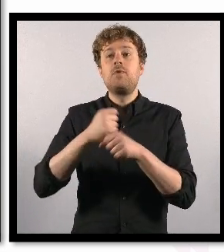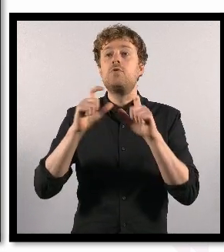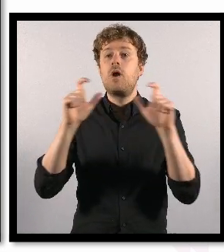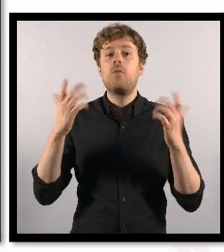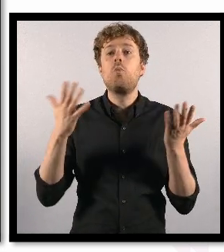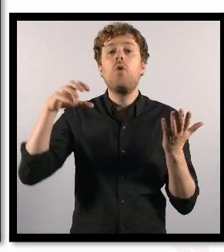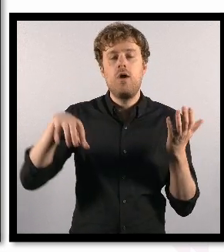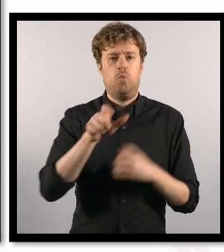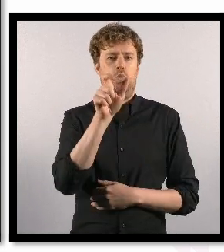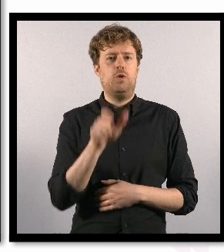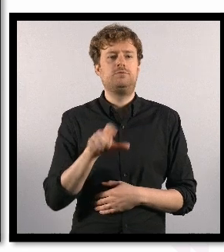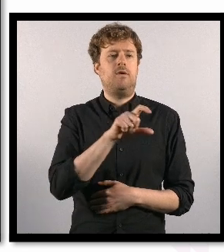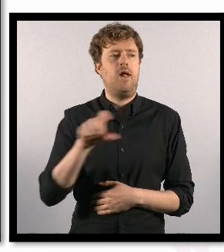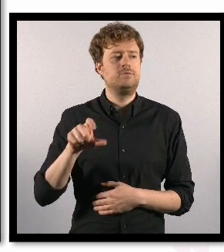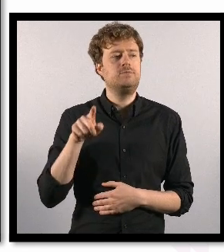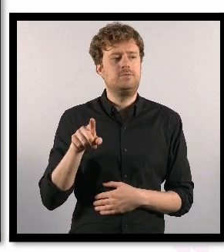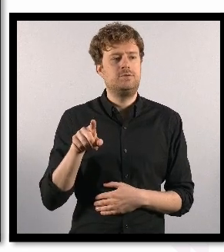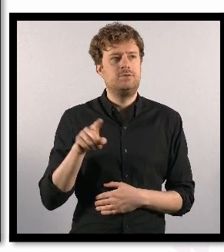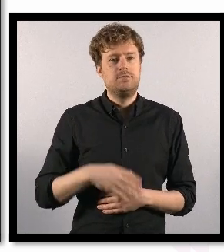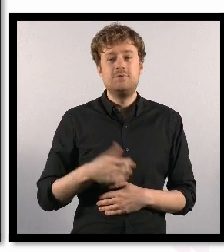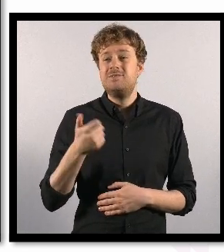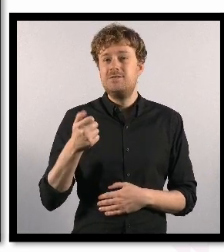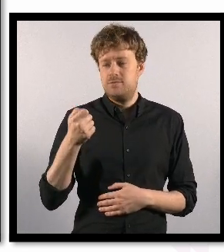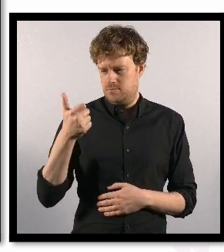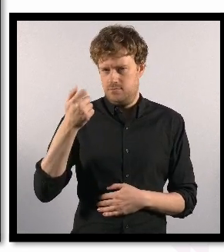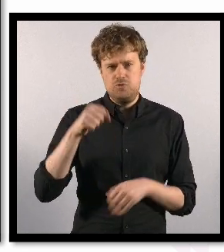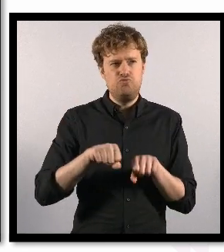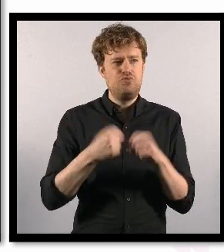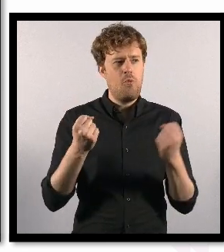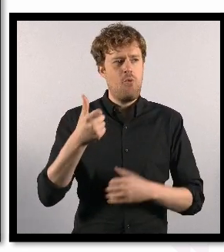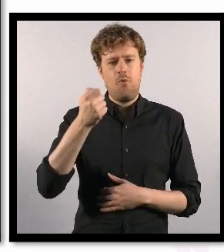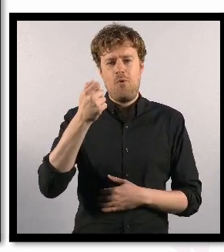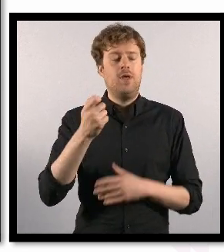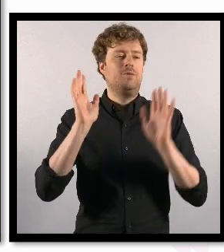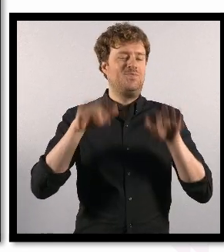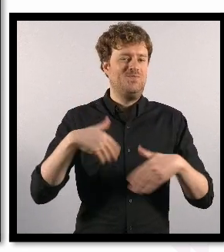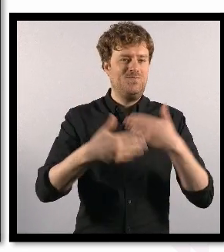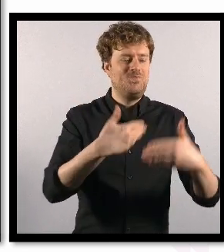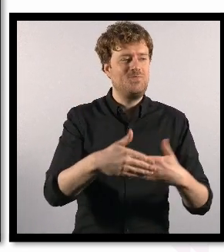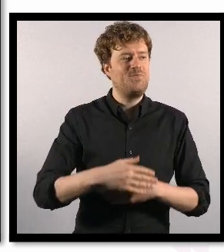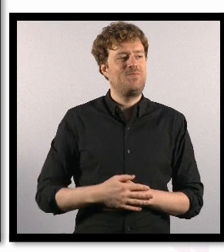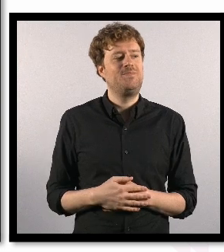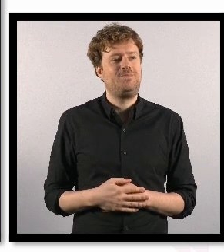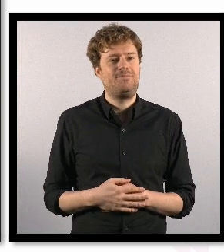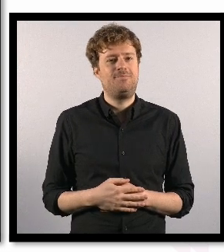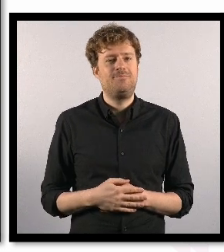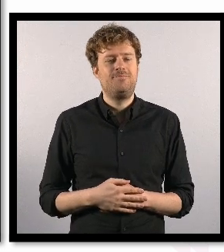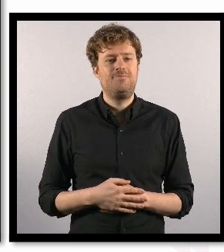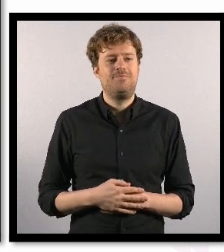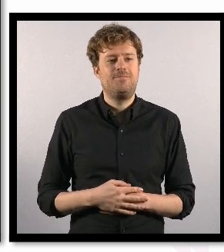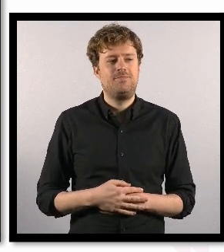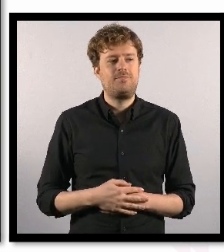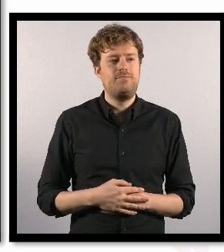Anyways, I'll keep going. In the meantime, if you want to try, we are focused on drugging what are called disorder